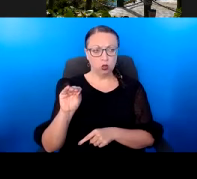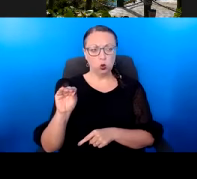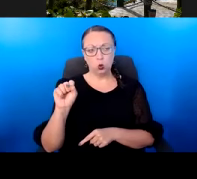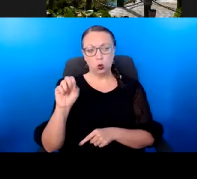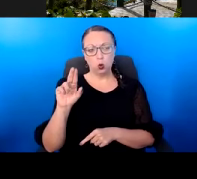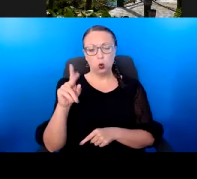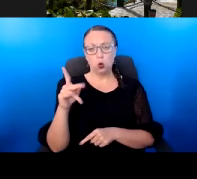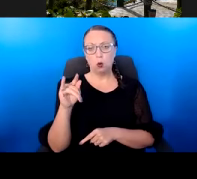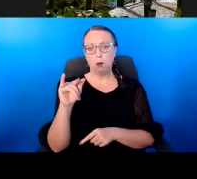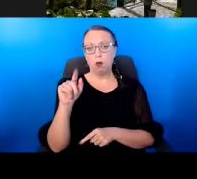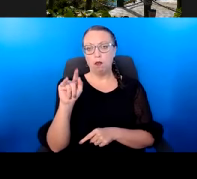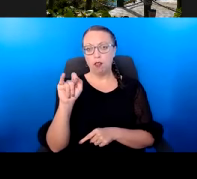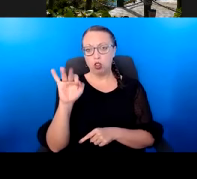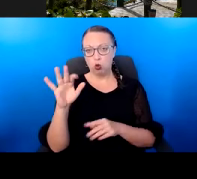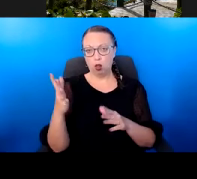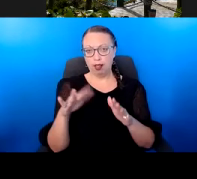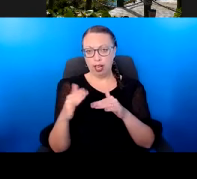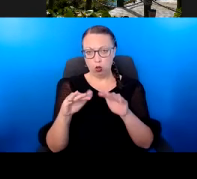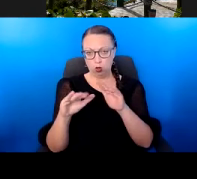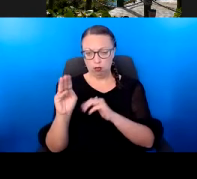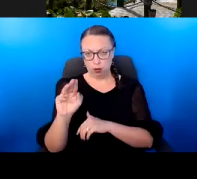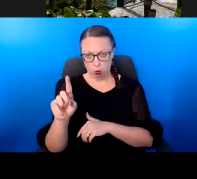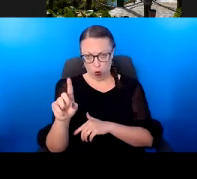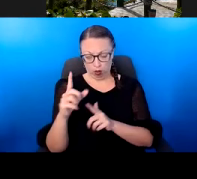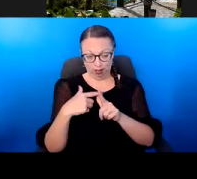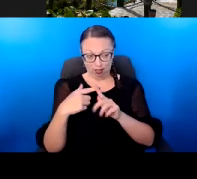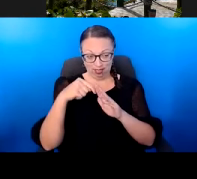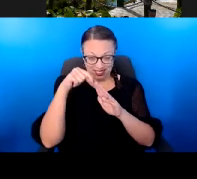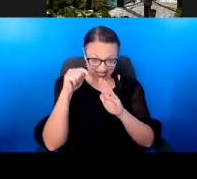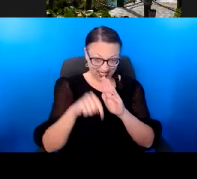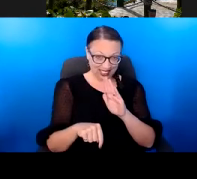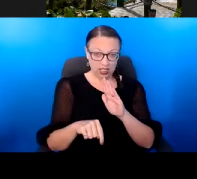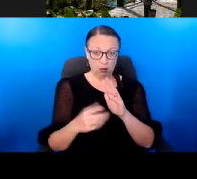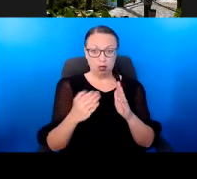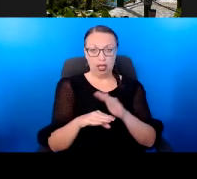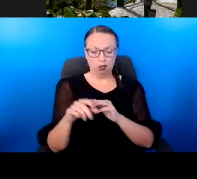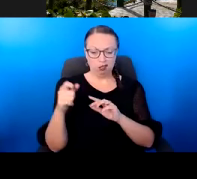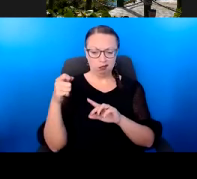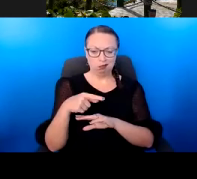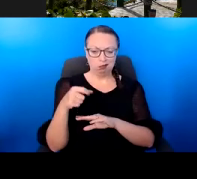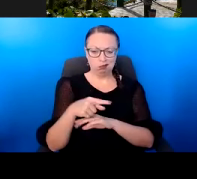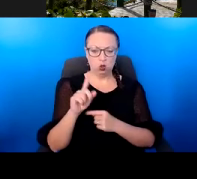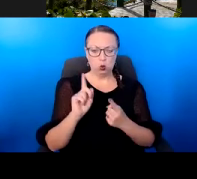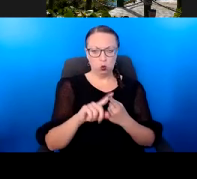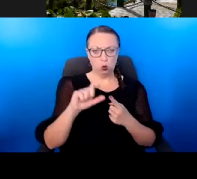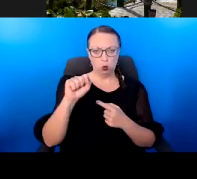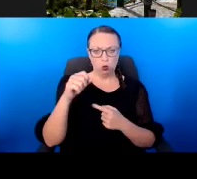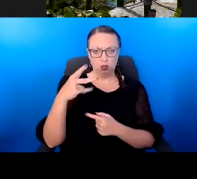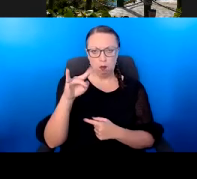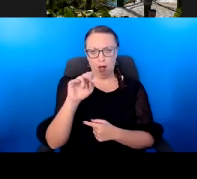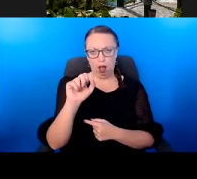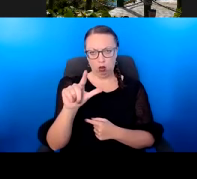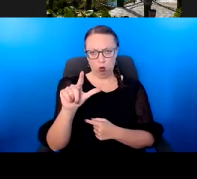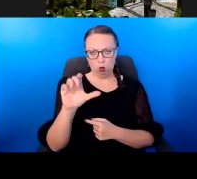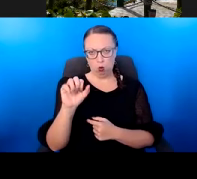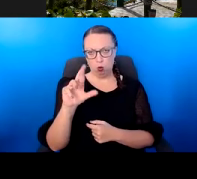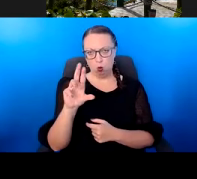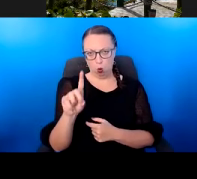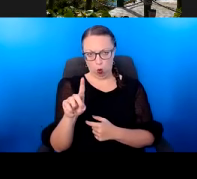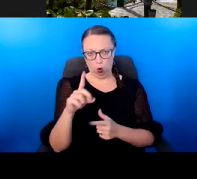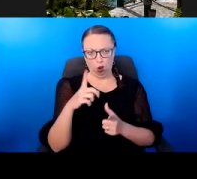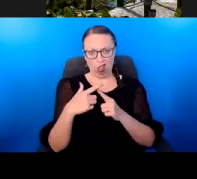M1, and the deep layers output to the spinal cord so you can act. And then there's a